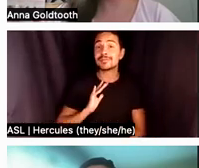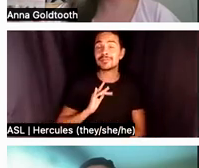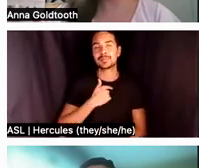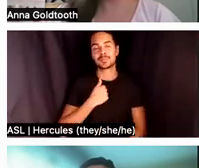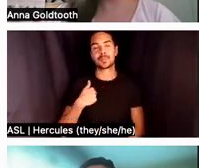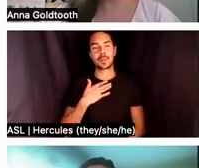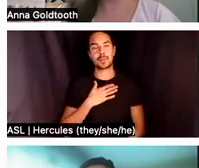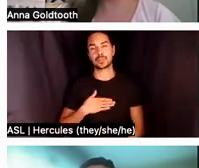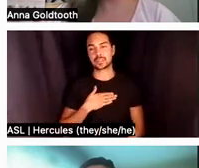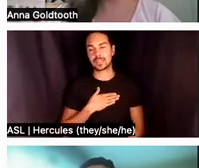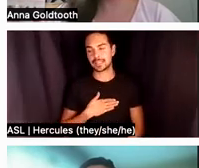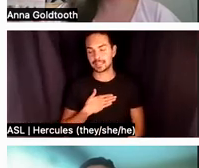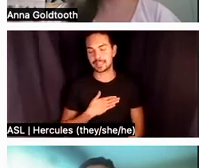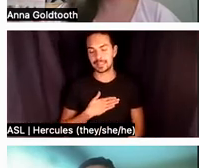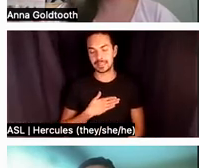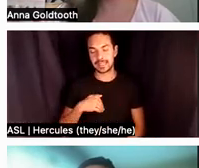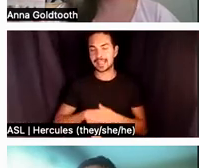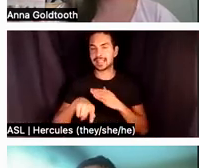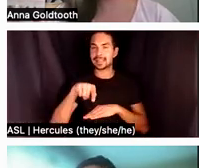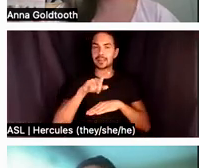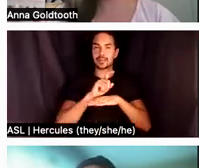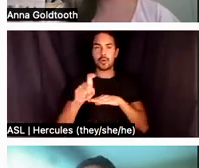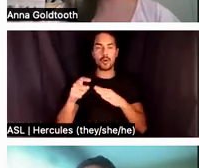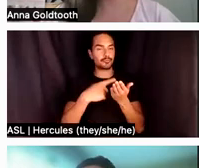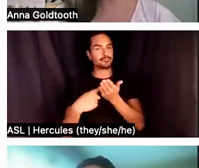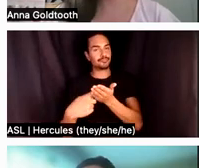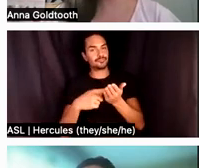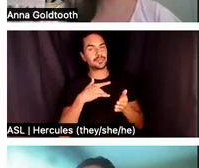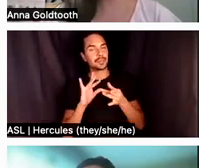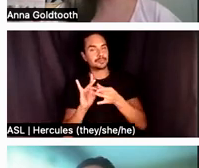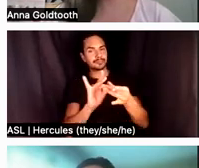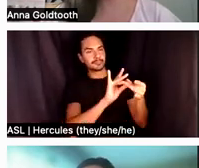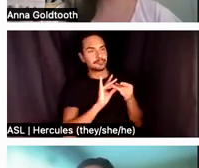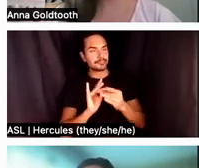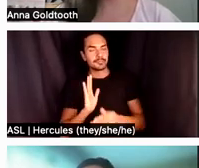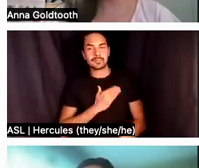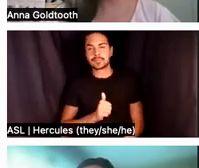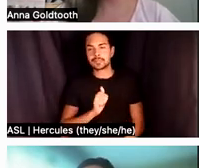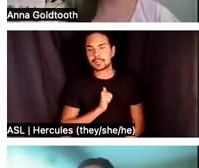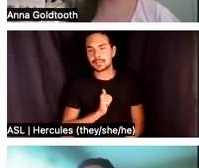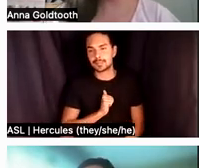appreciate Anna's call to just be very connected to ourselves and to be very,